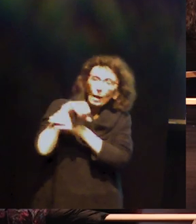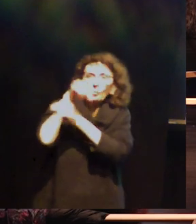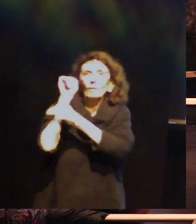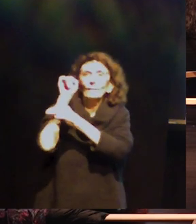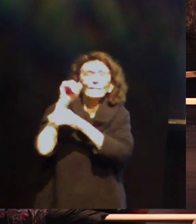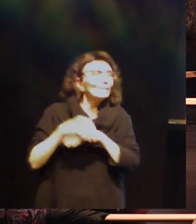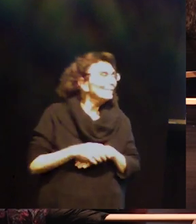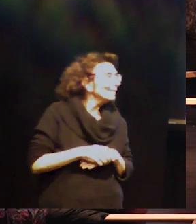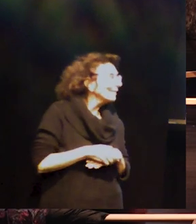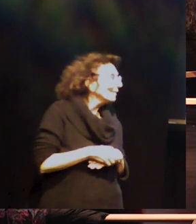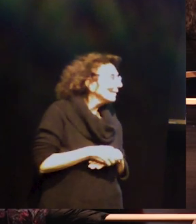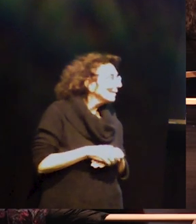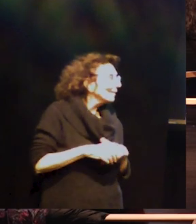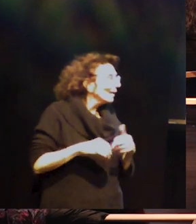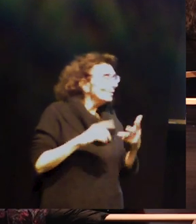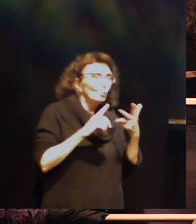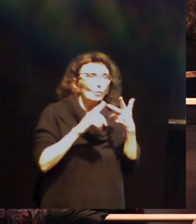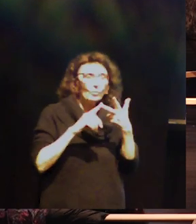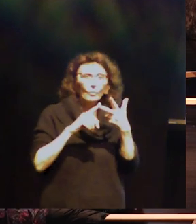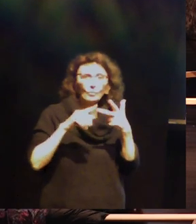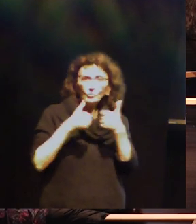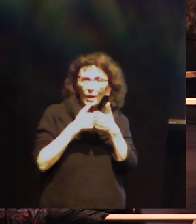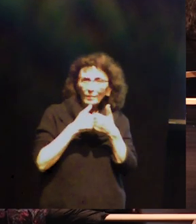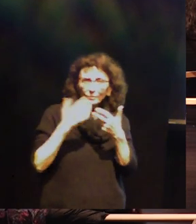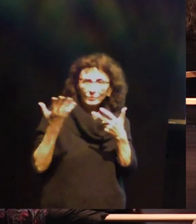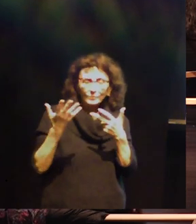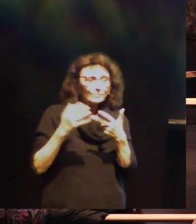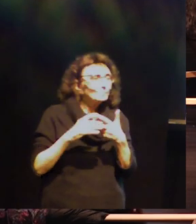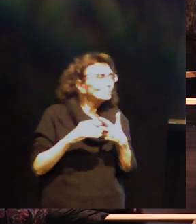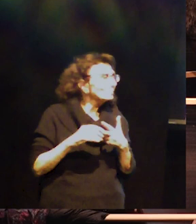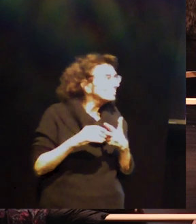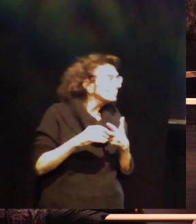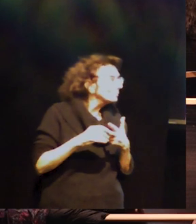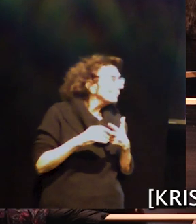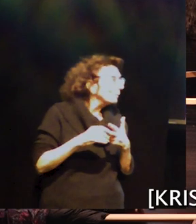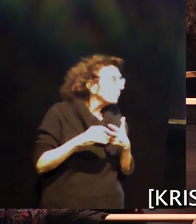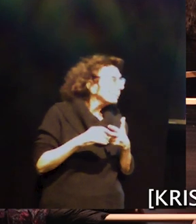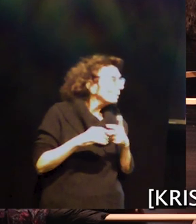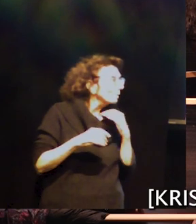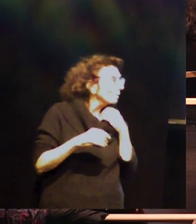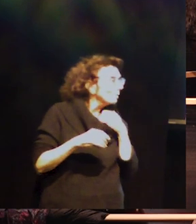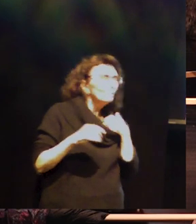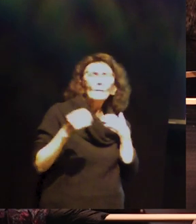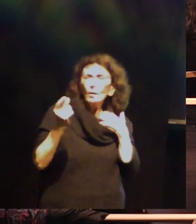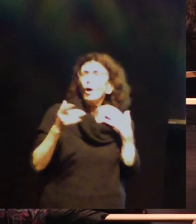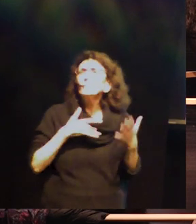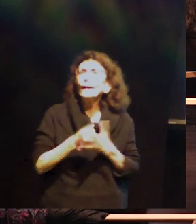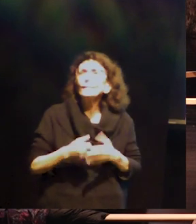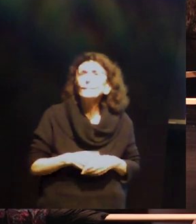Yeah. And then what was the third challenge that you faced? It was three challenges? Oh, I had like a... like a mini heart attack or